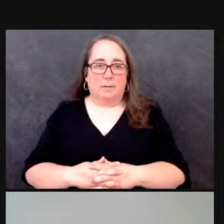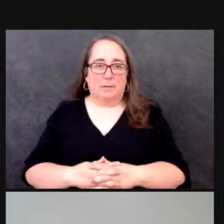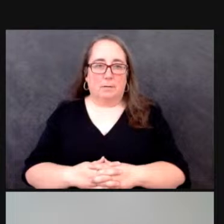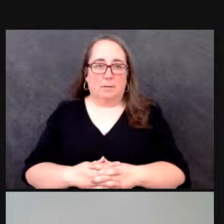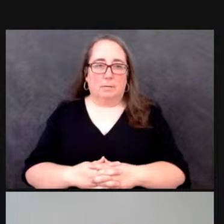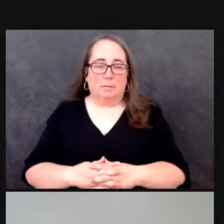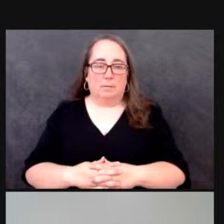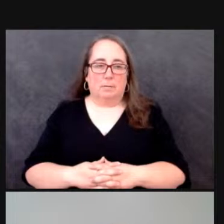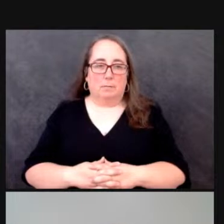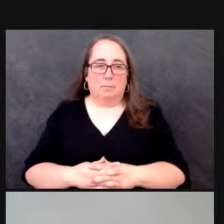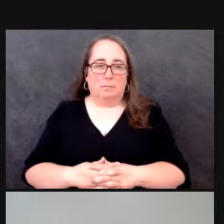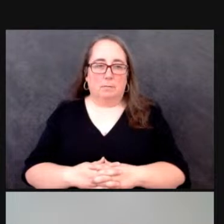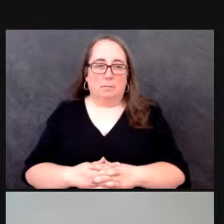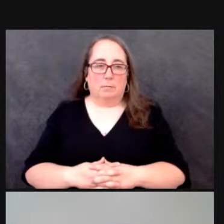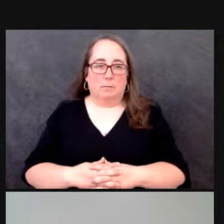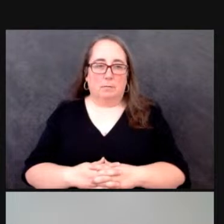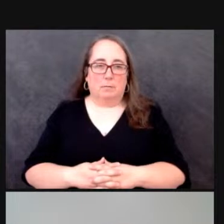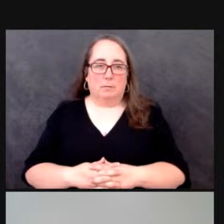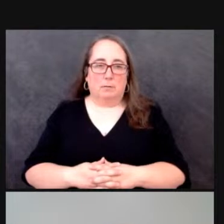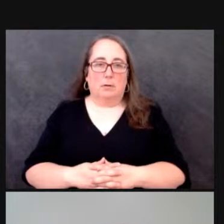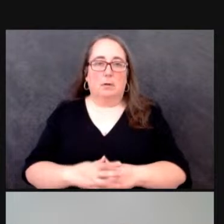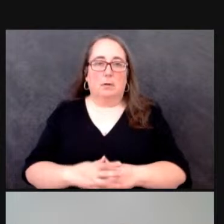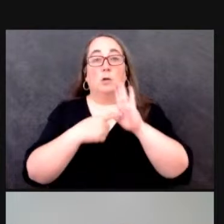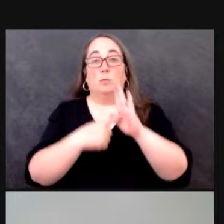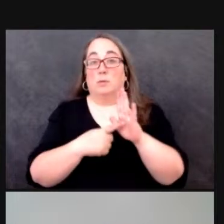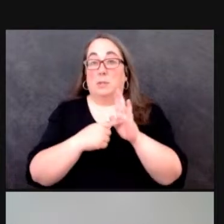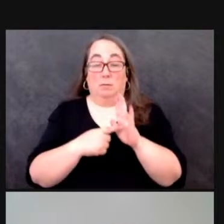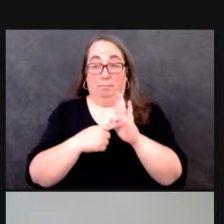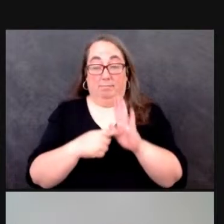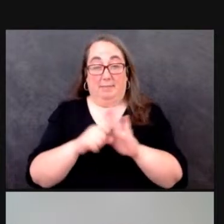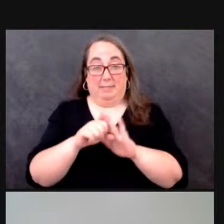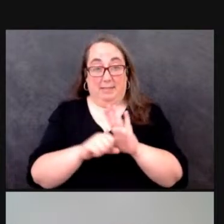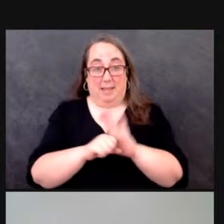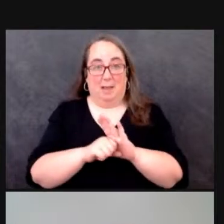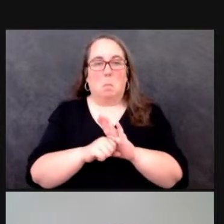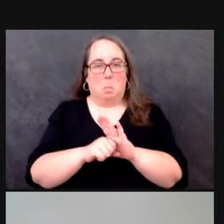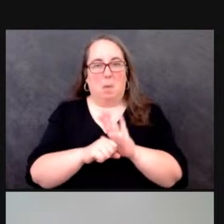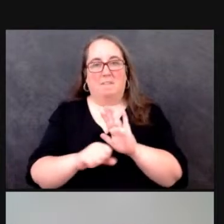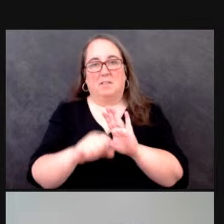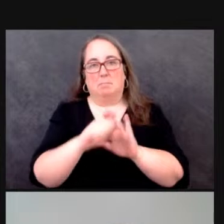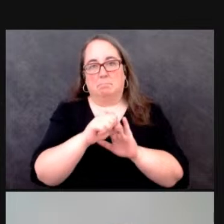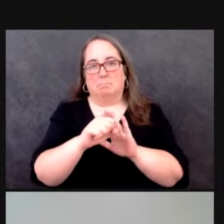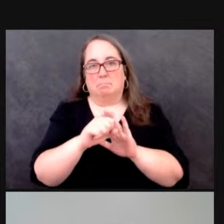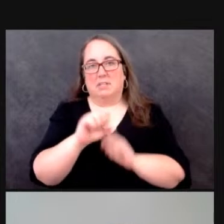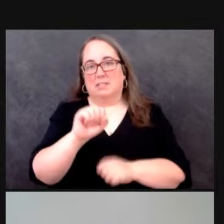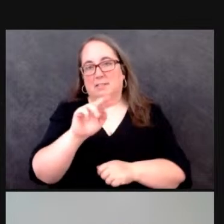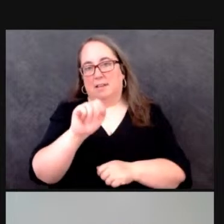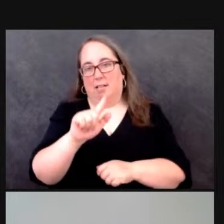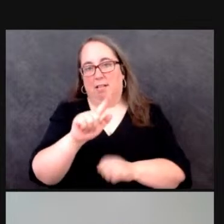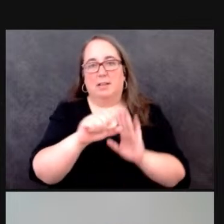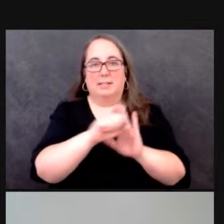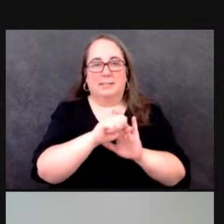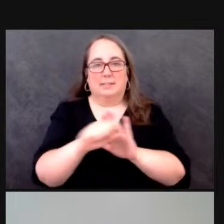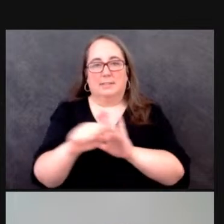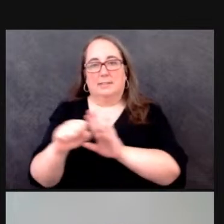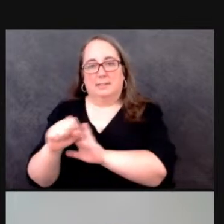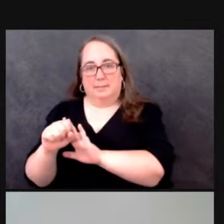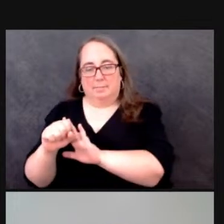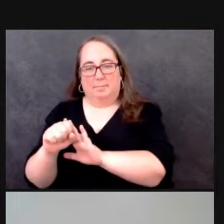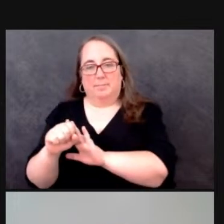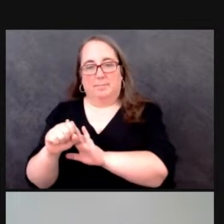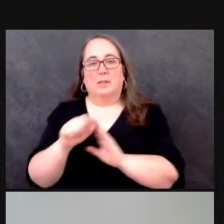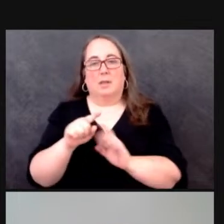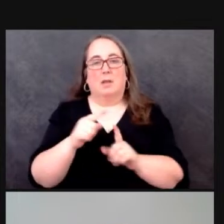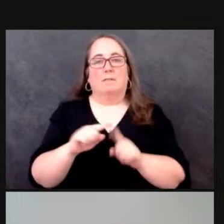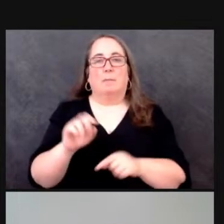To represent the state as a whole, the Great Seal of Maryland is at the forefront of each piece of silver, as seen here on the pieces from Frederick County